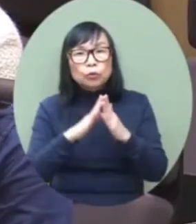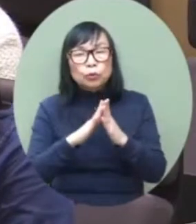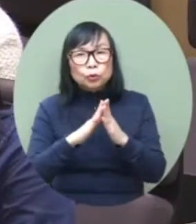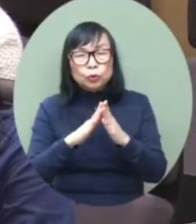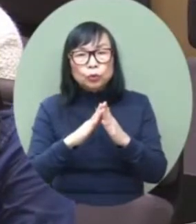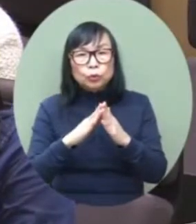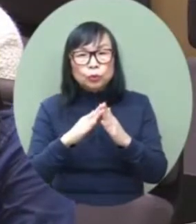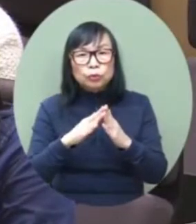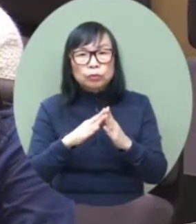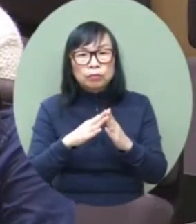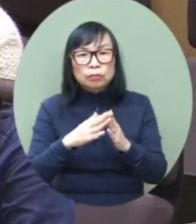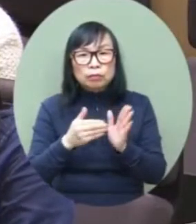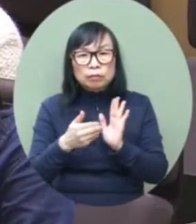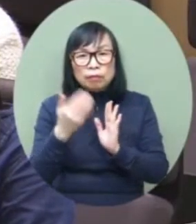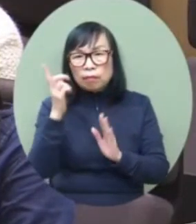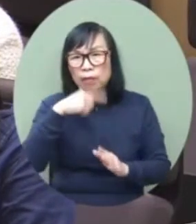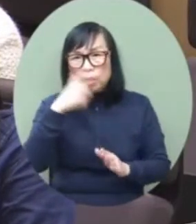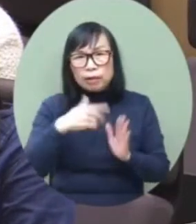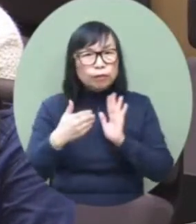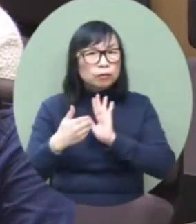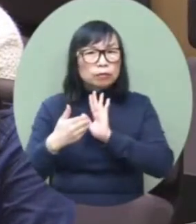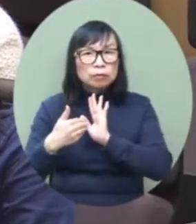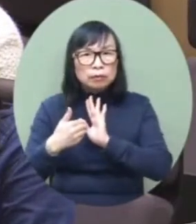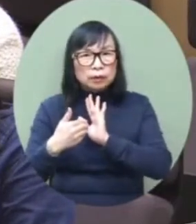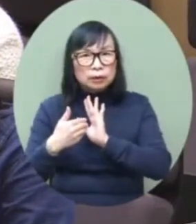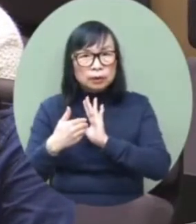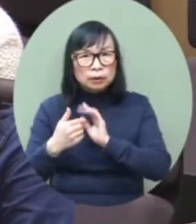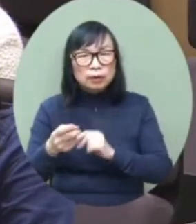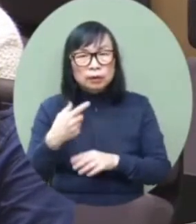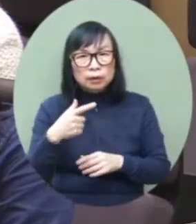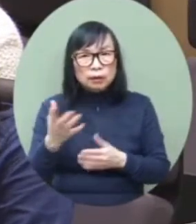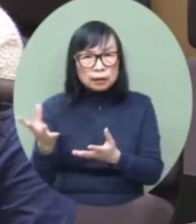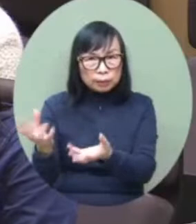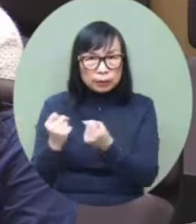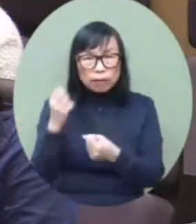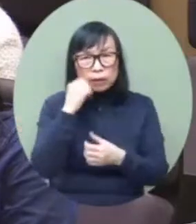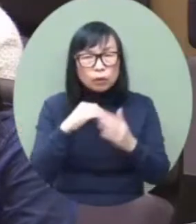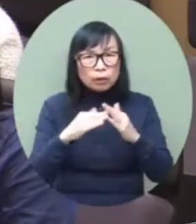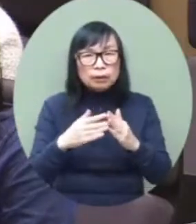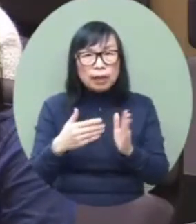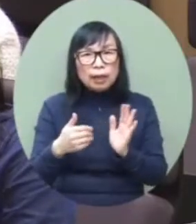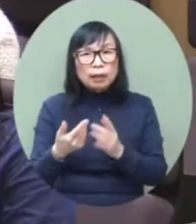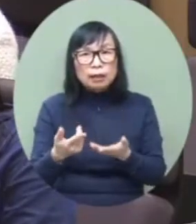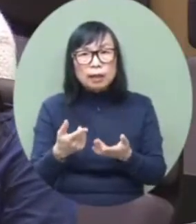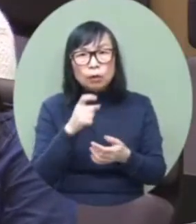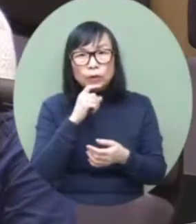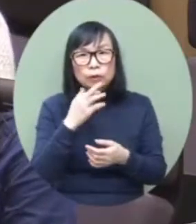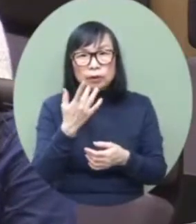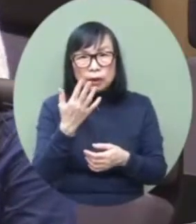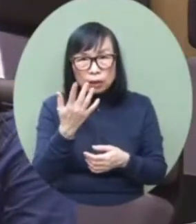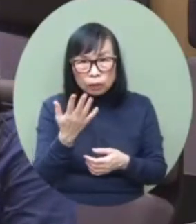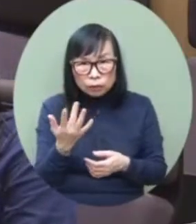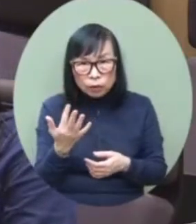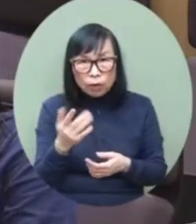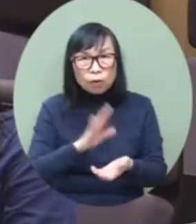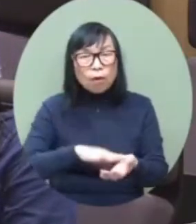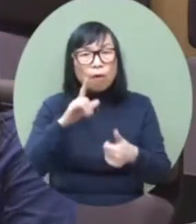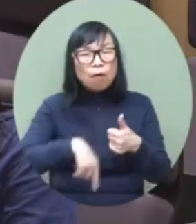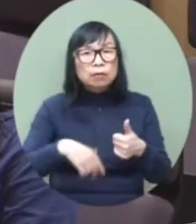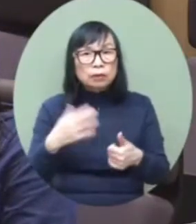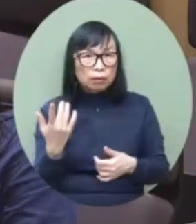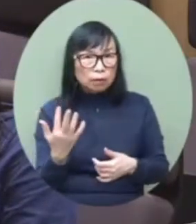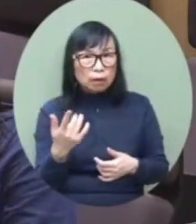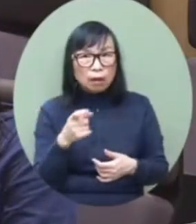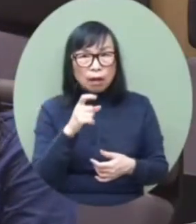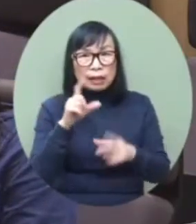patients from public hospitals. And so how many such cases are there? And did they explain why